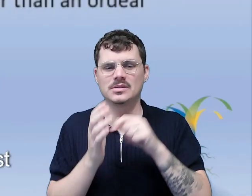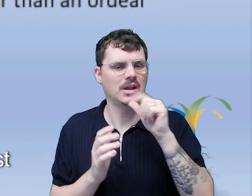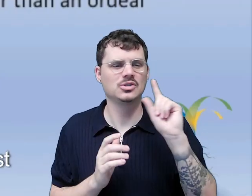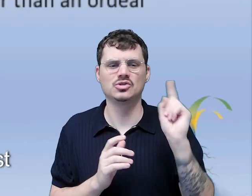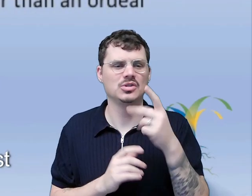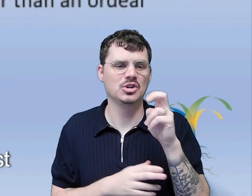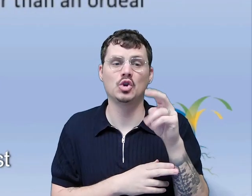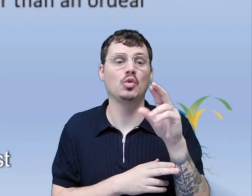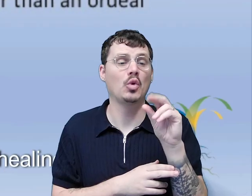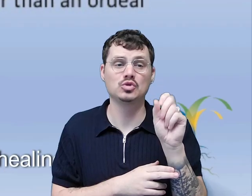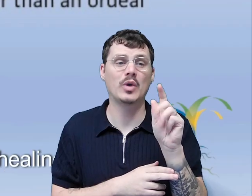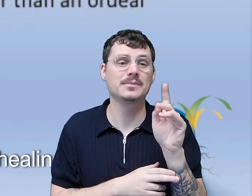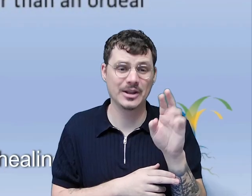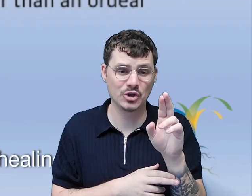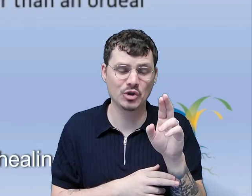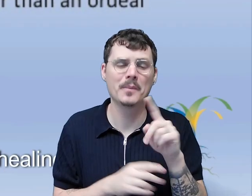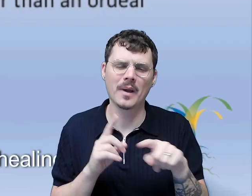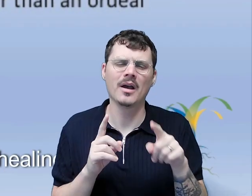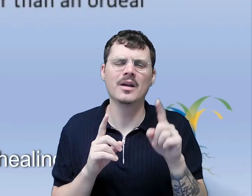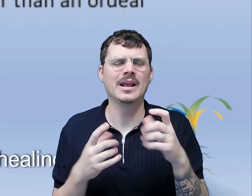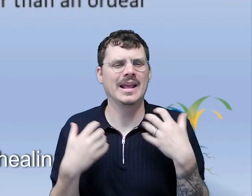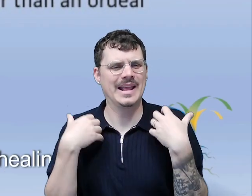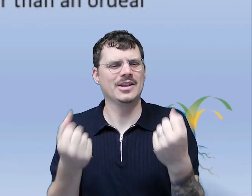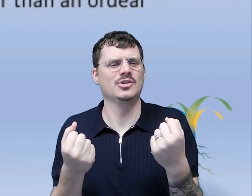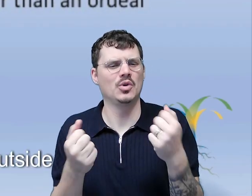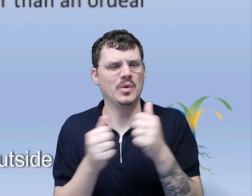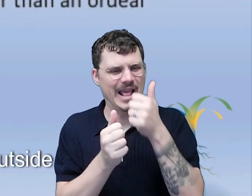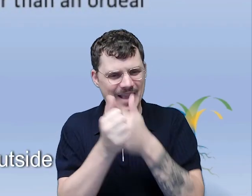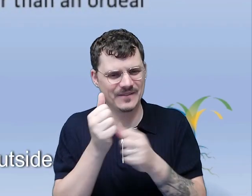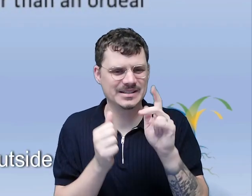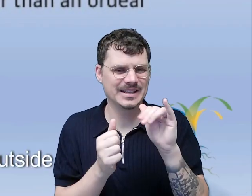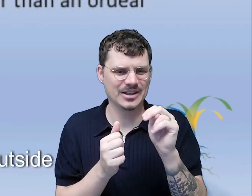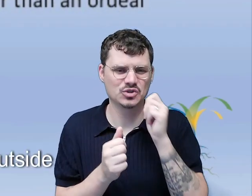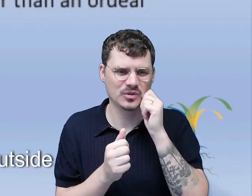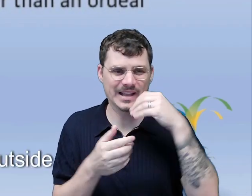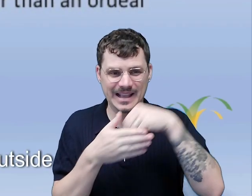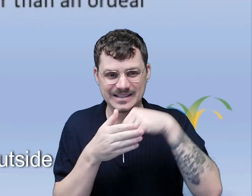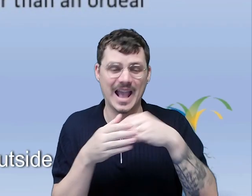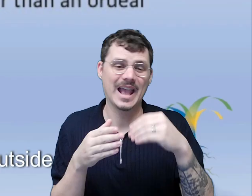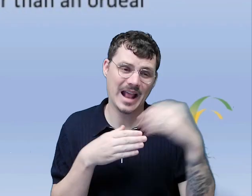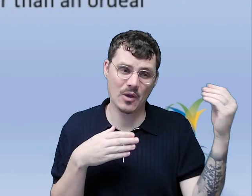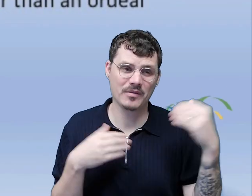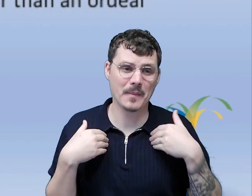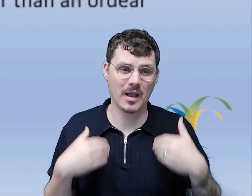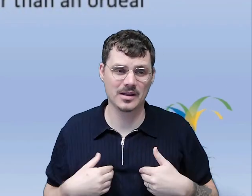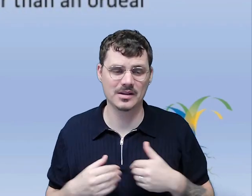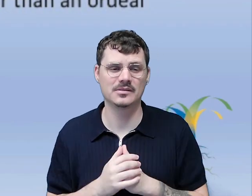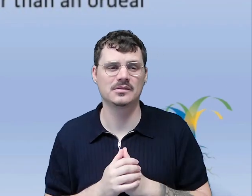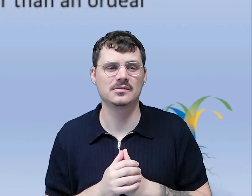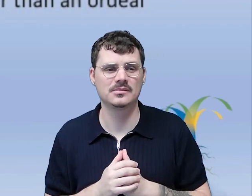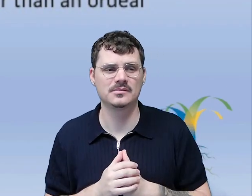Improvement requires not just neurotransmitter adjustments, but healing of every skin surface in and outside the body.